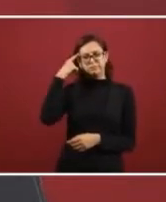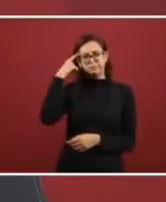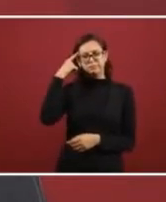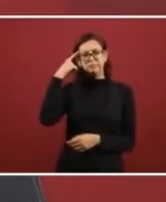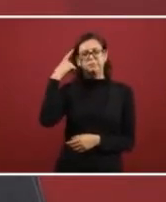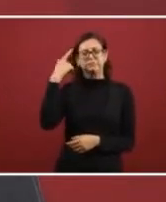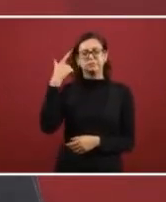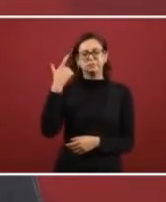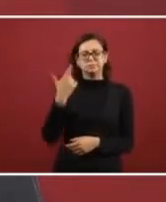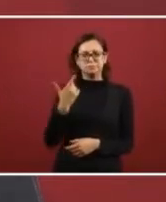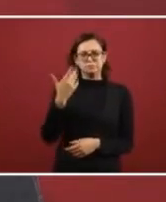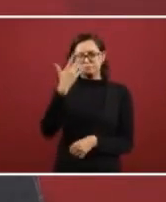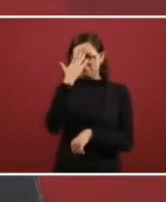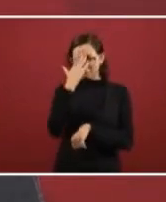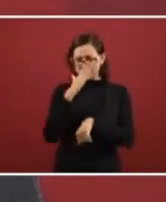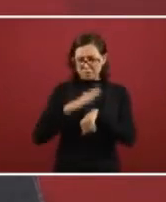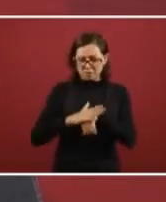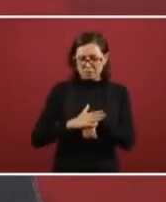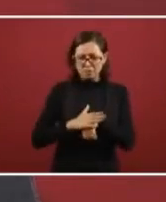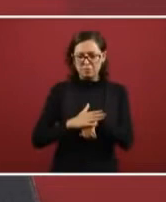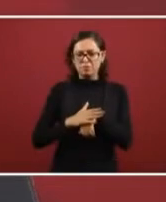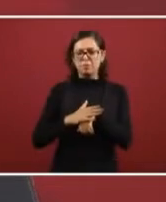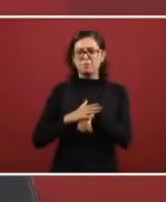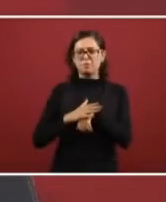de manera